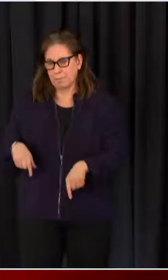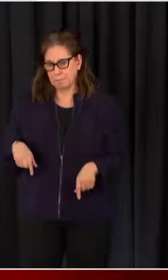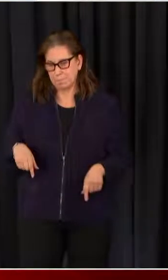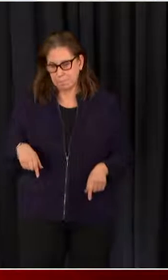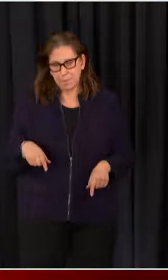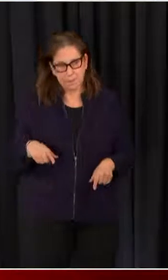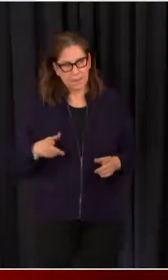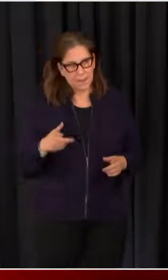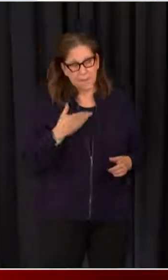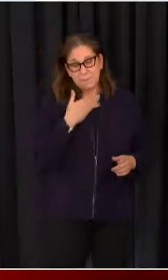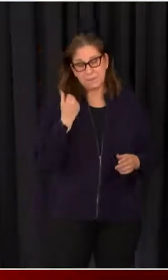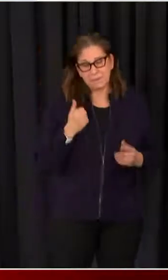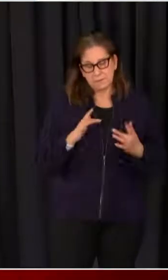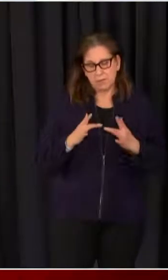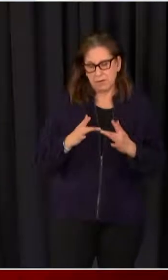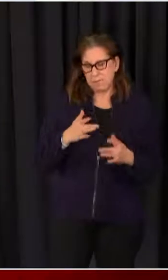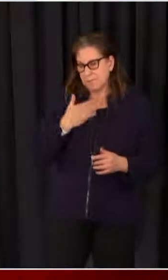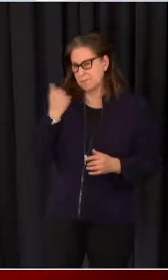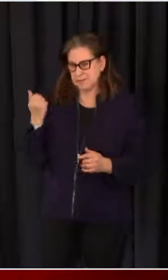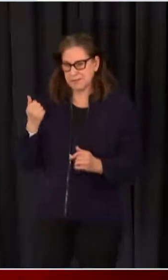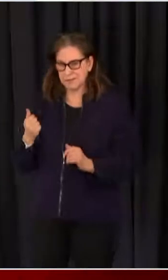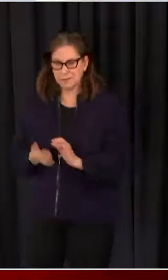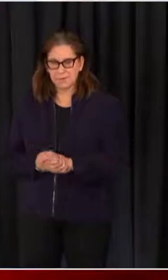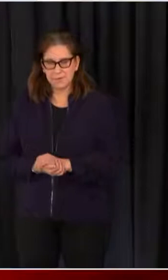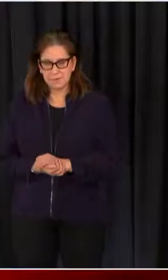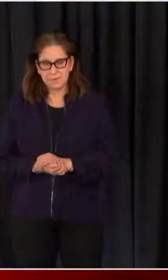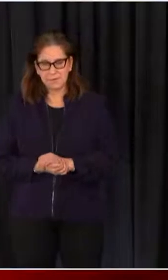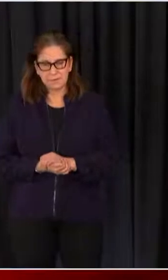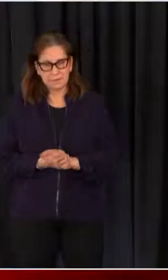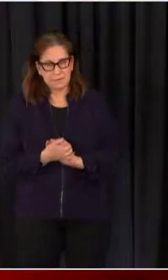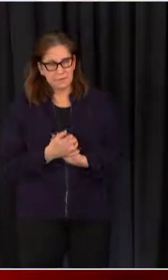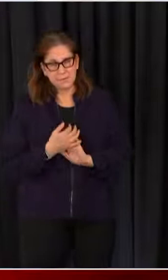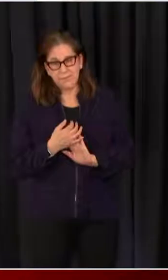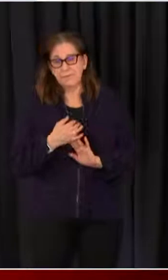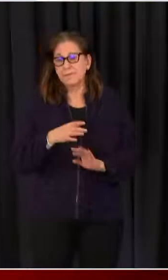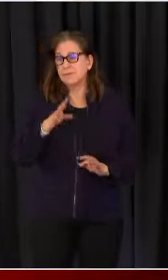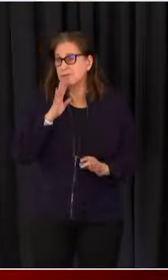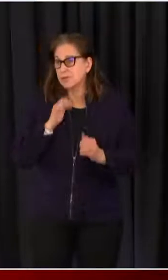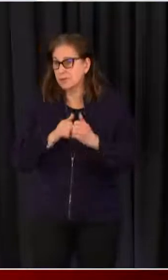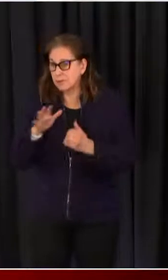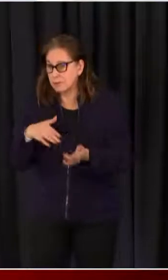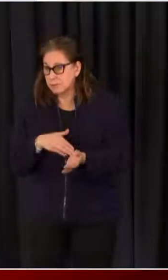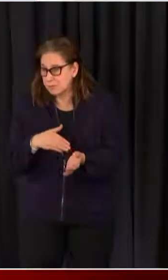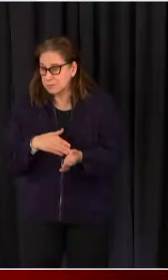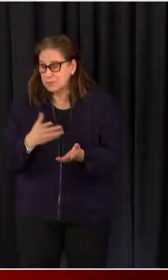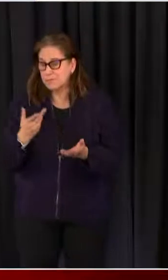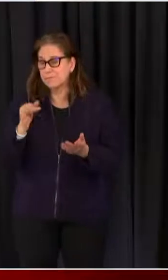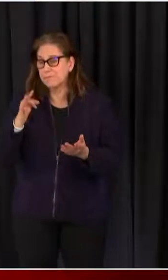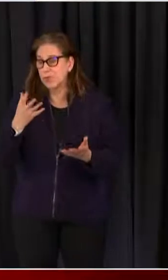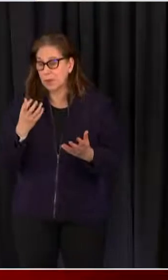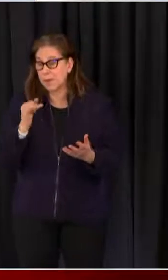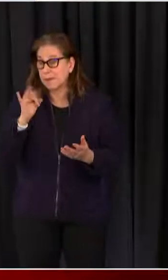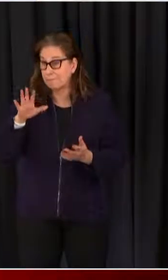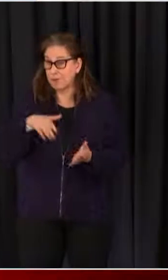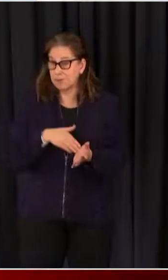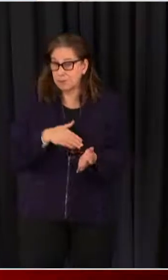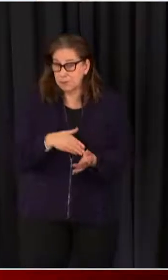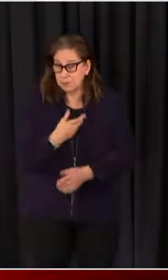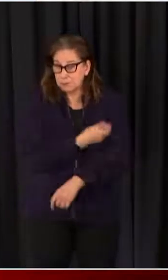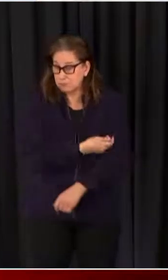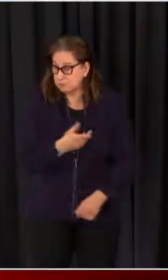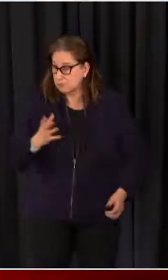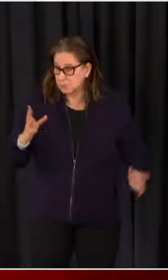to increase. However, your healthcare provider has vaccines for you. If you would go and receive care at any of the